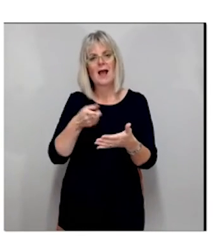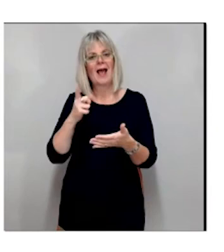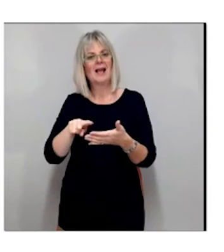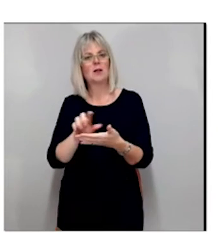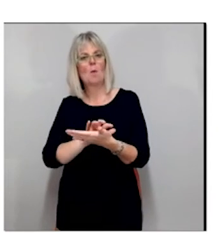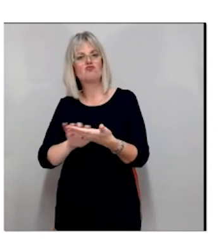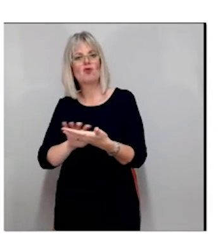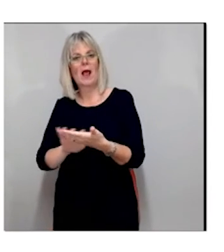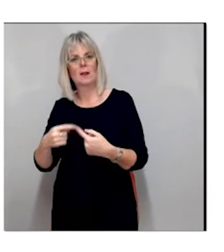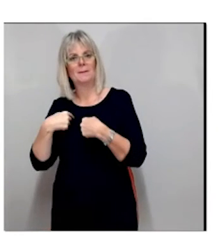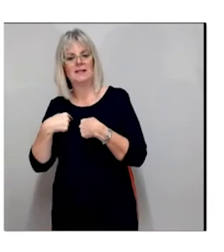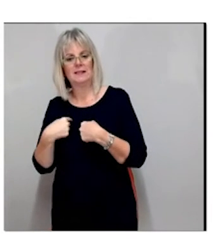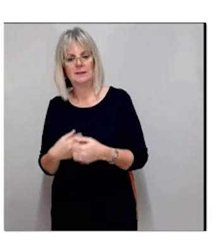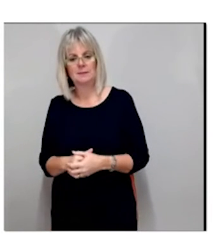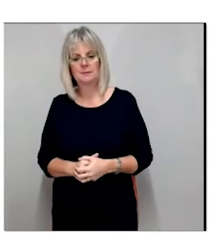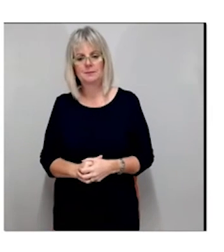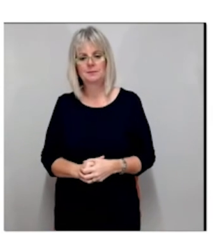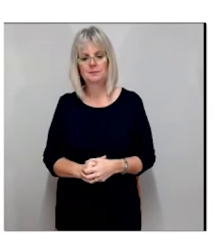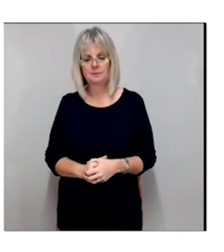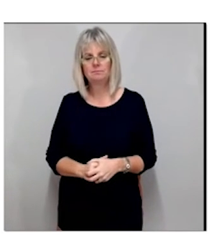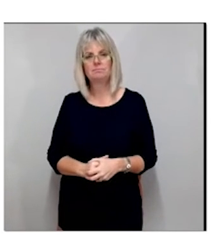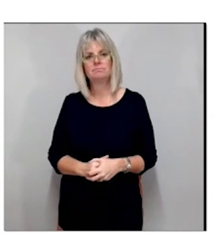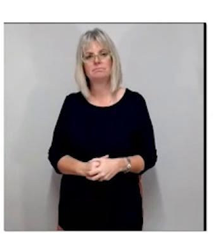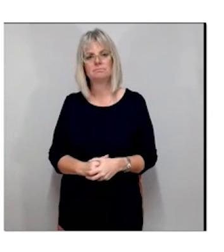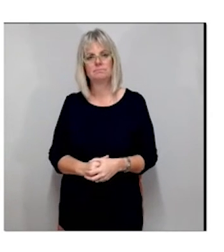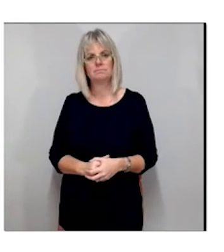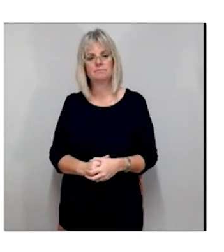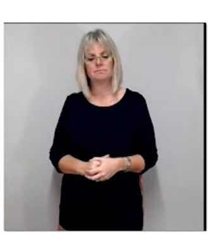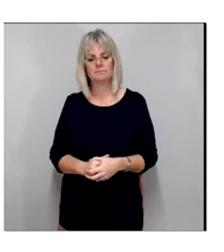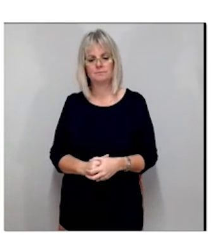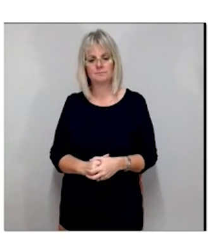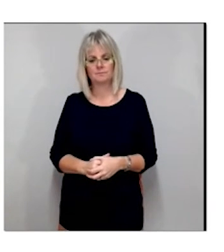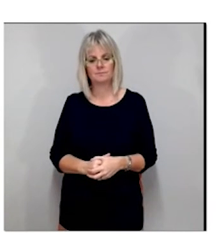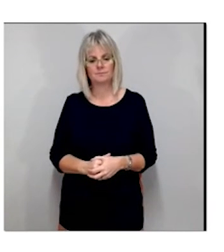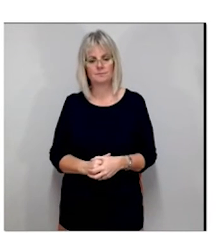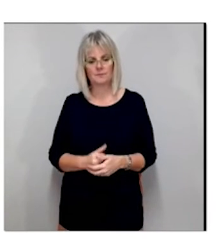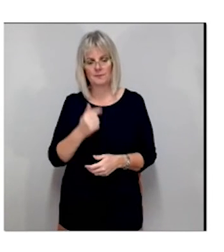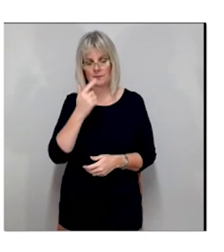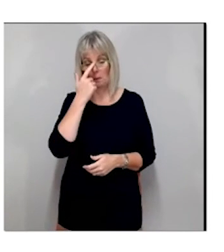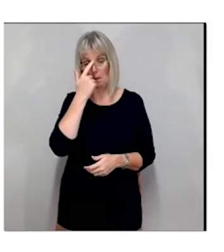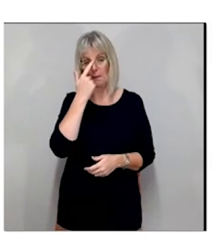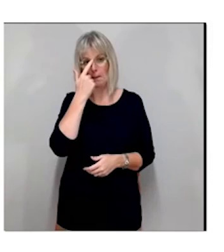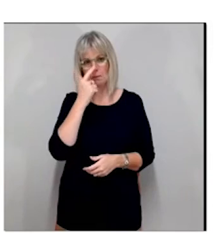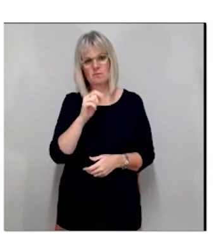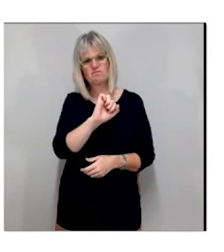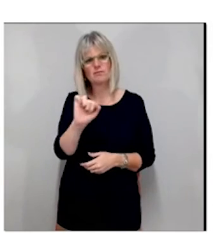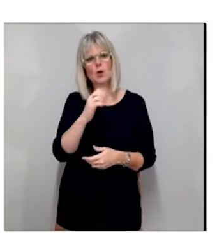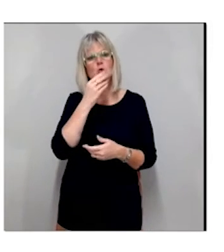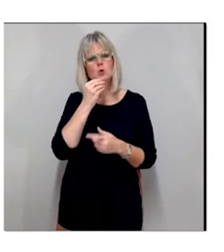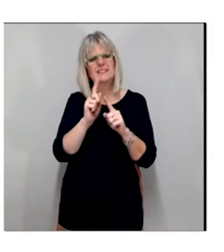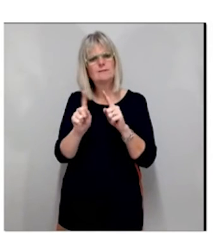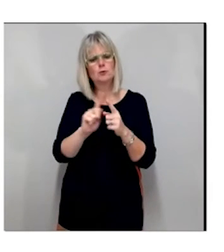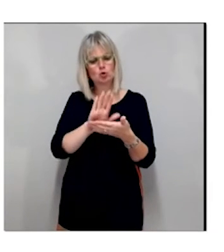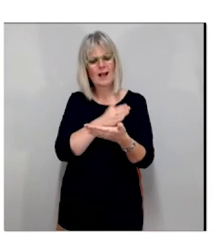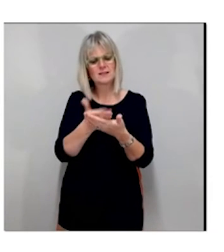use either Duxbury or LibLouis software translation programs. How to demonstrate the use